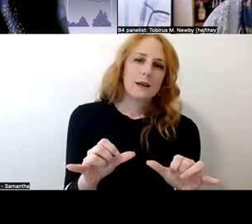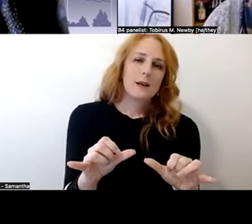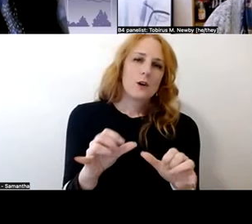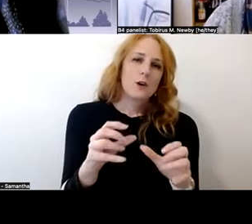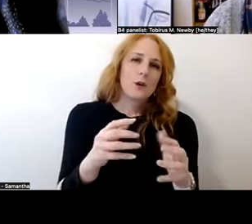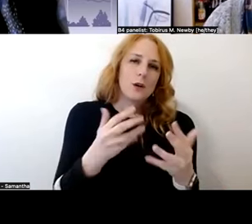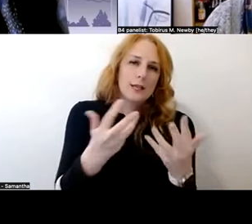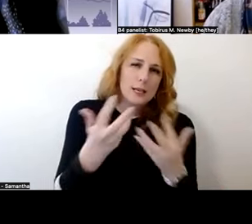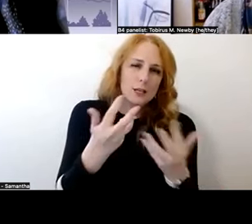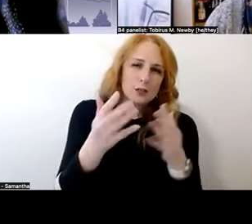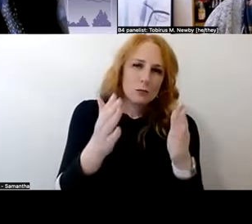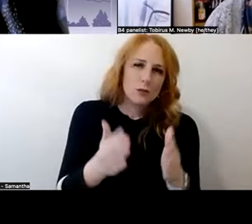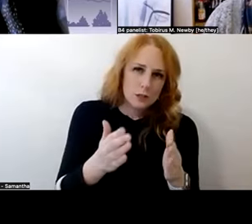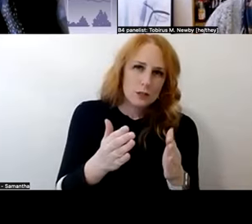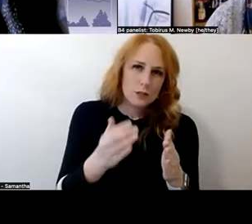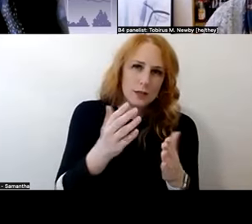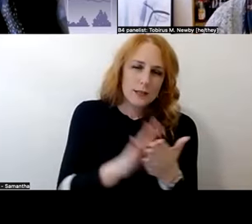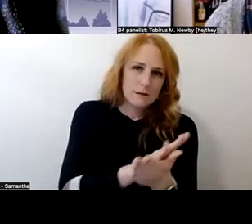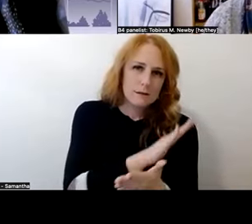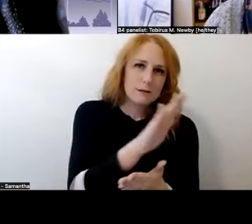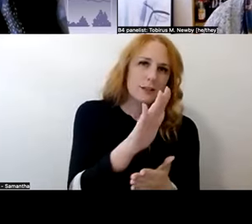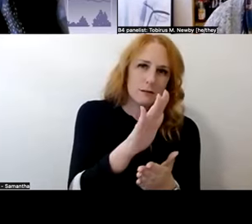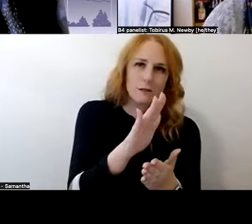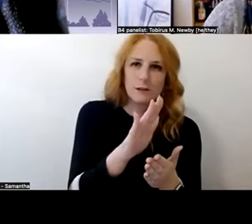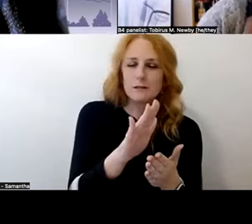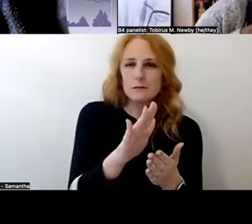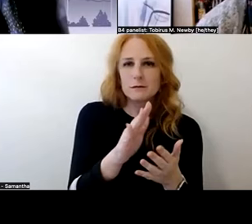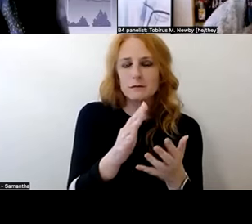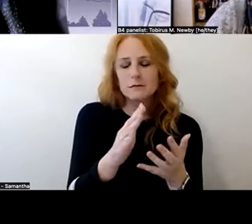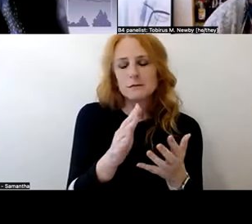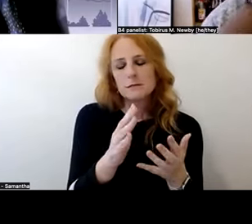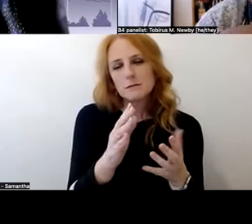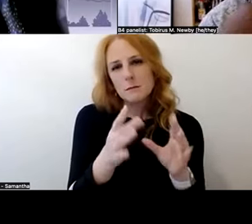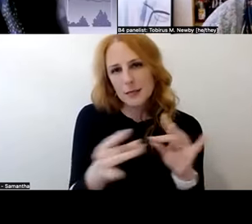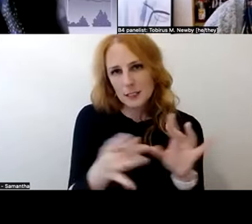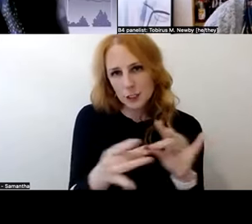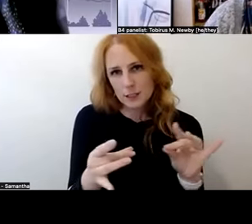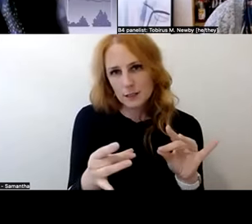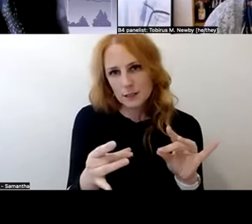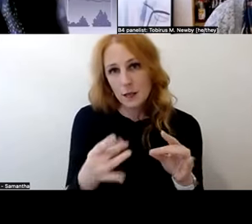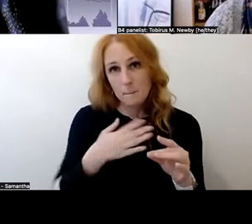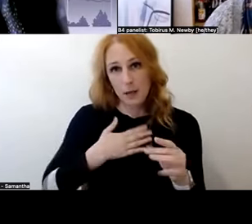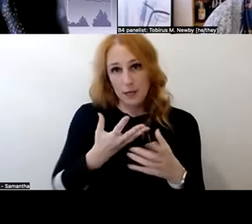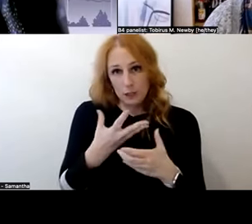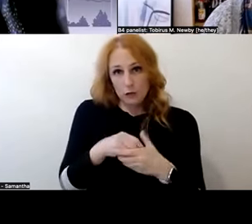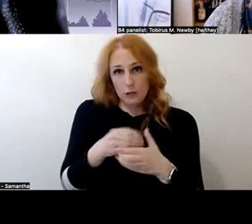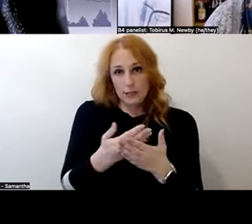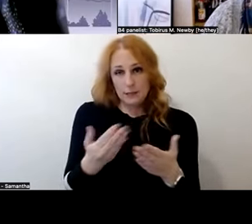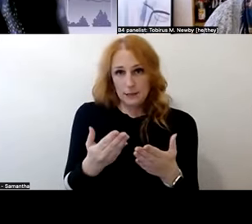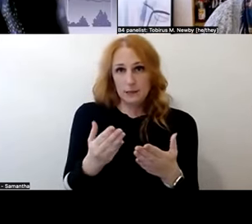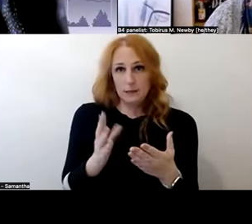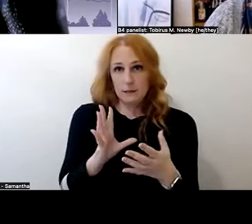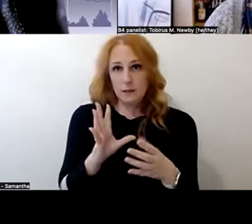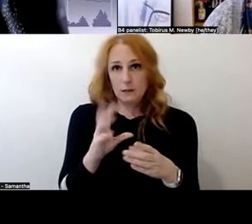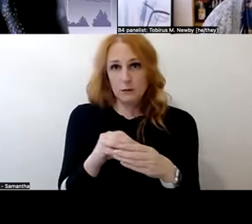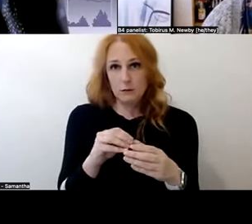the institutional, like the four eyes of oppression, if y'all have ever heard of that, the internalized things that I continue to exacerbate inside myself that can cause